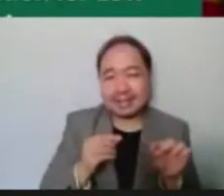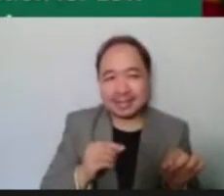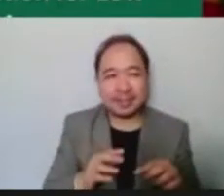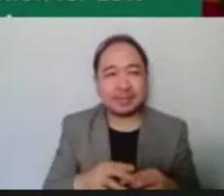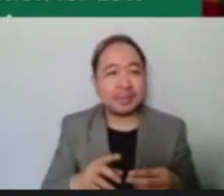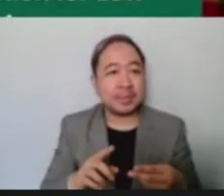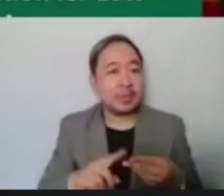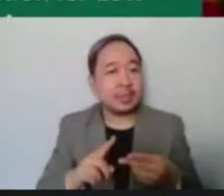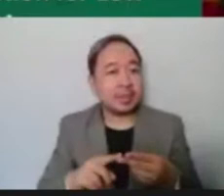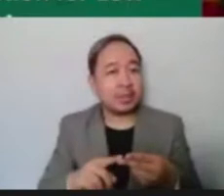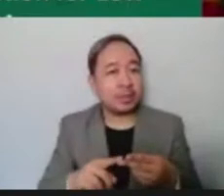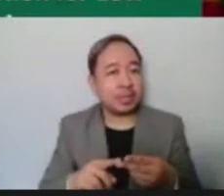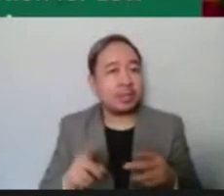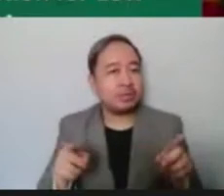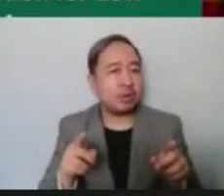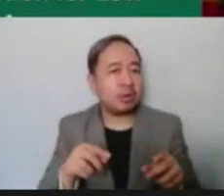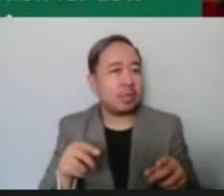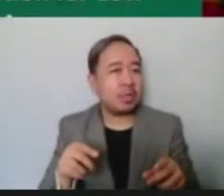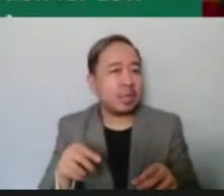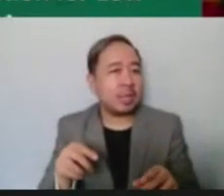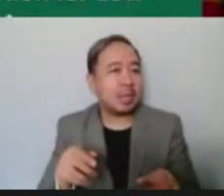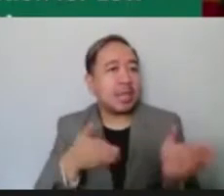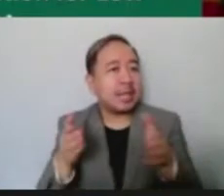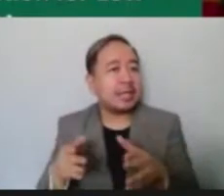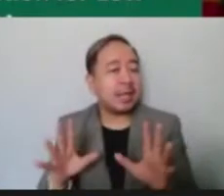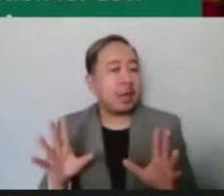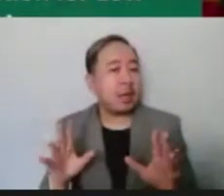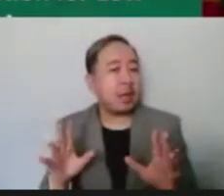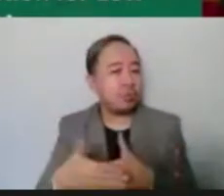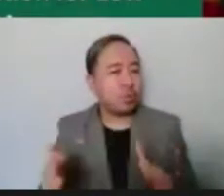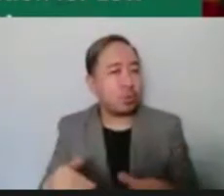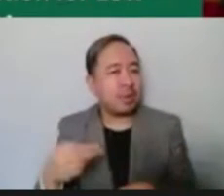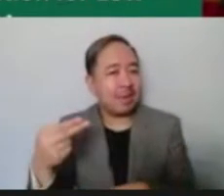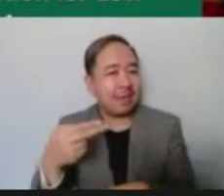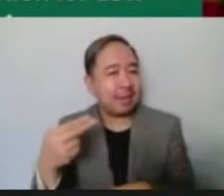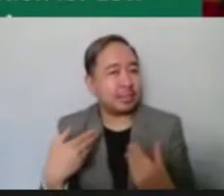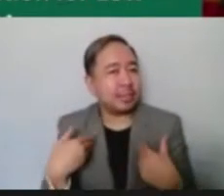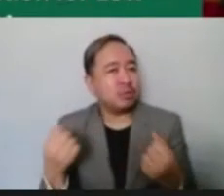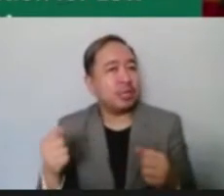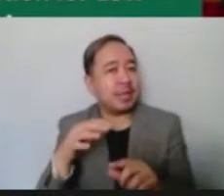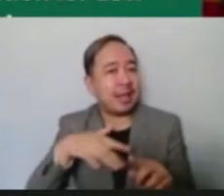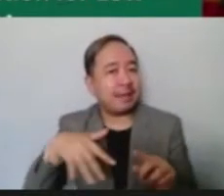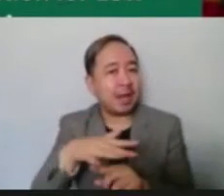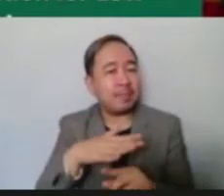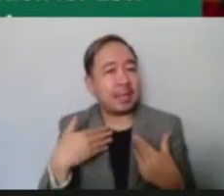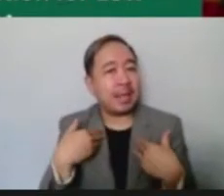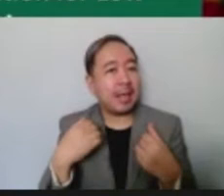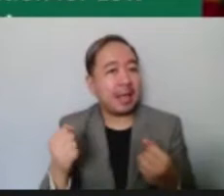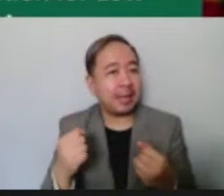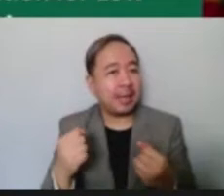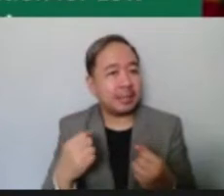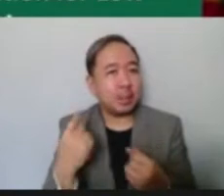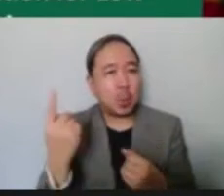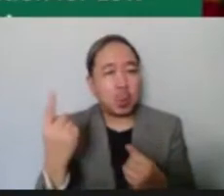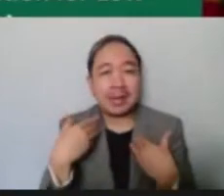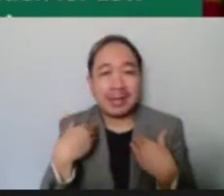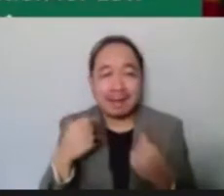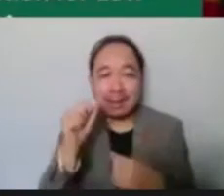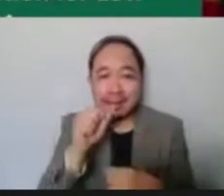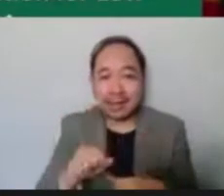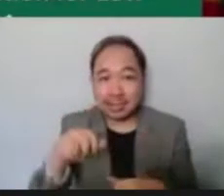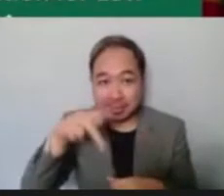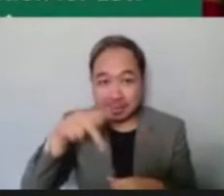Earth Nexus and one Hertz in Asia Pacific ocean FAO unit and